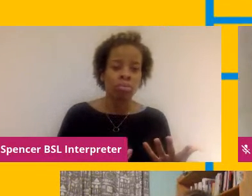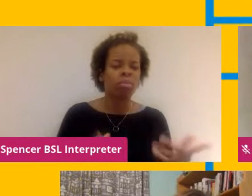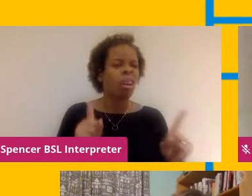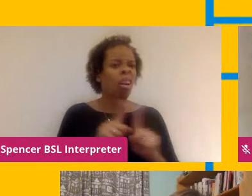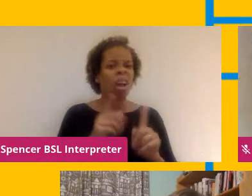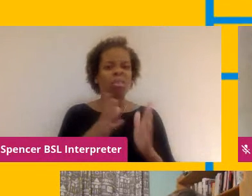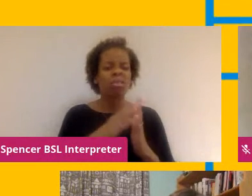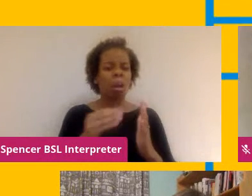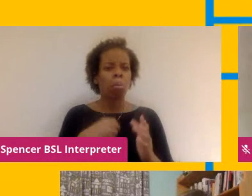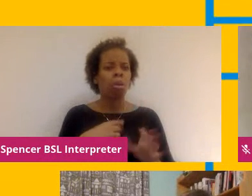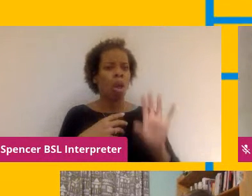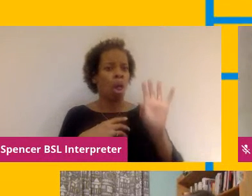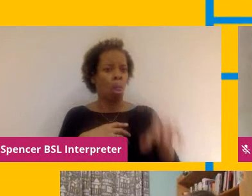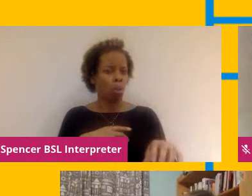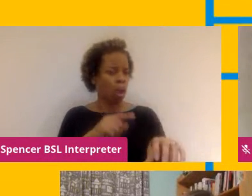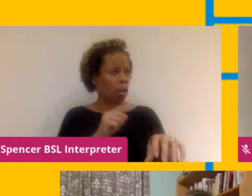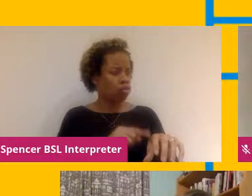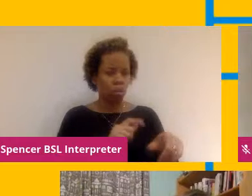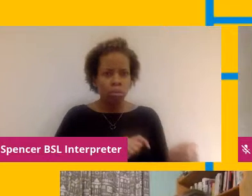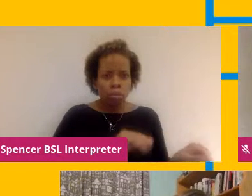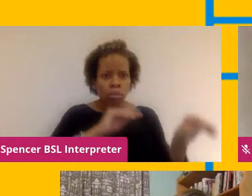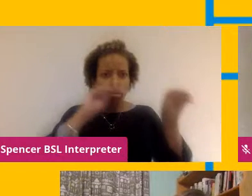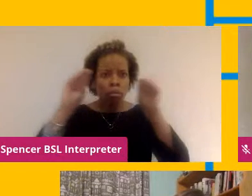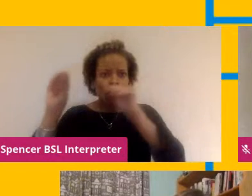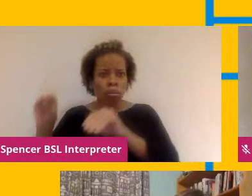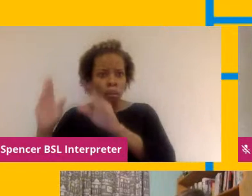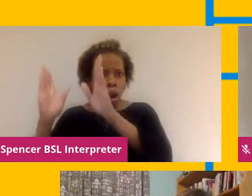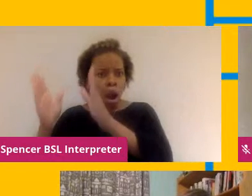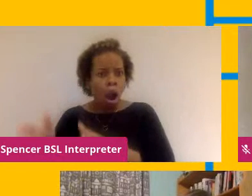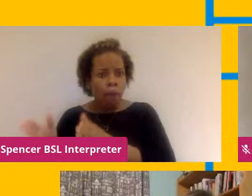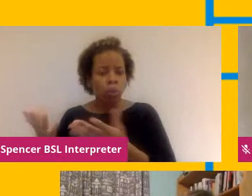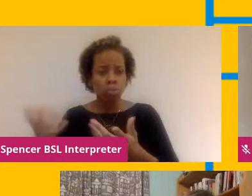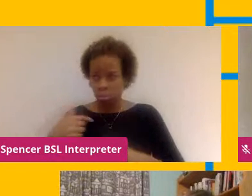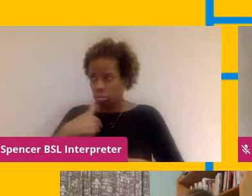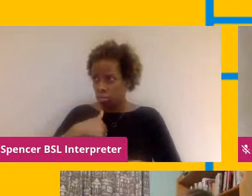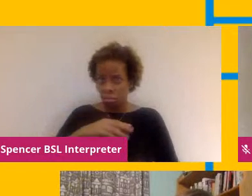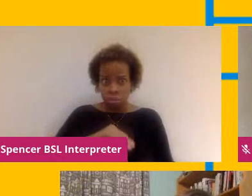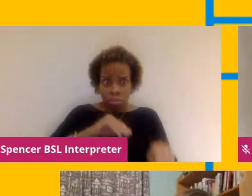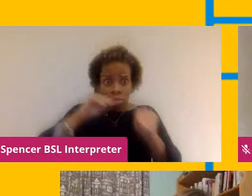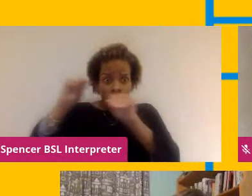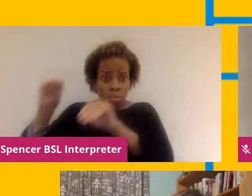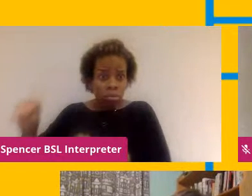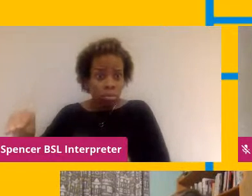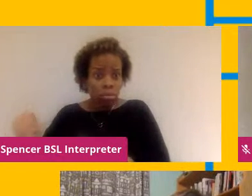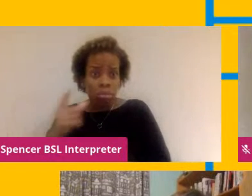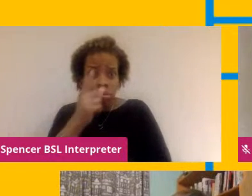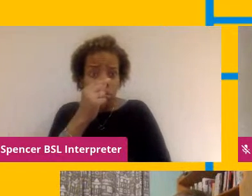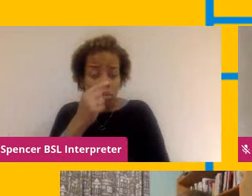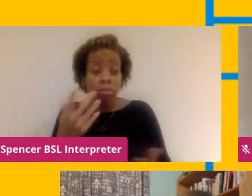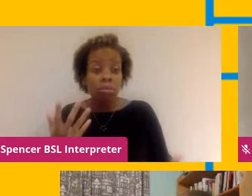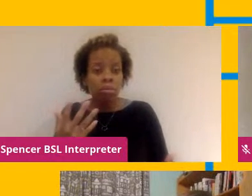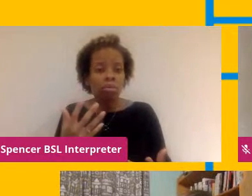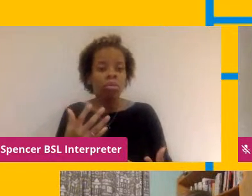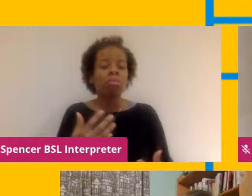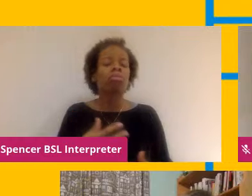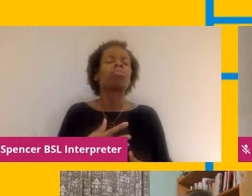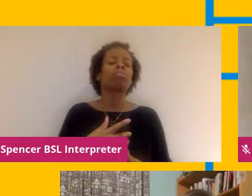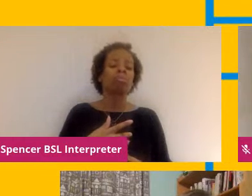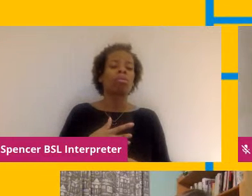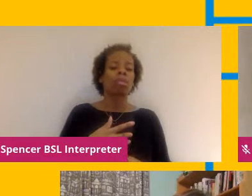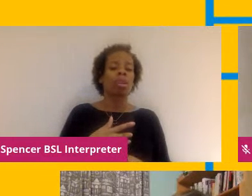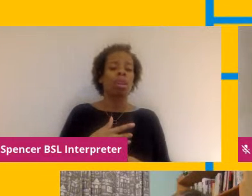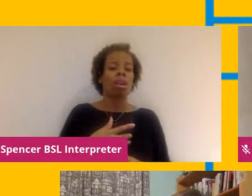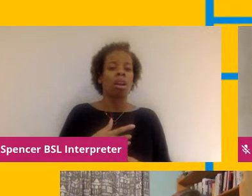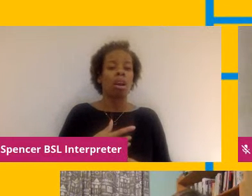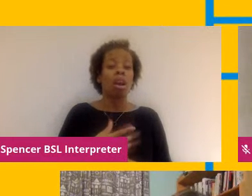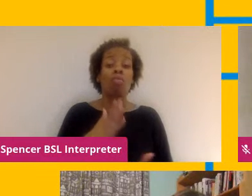of a job and how that might relate to your personal circumstances as to whether or not you can relocate as well. But I think the kind of key thing to answer this